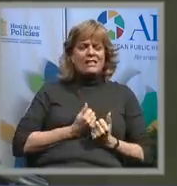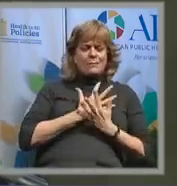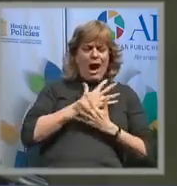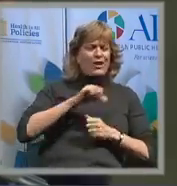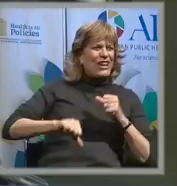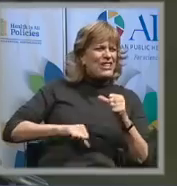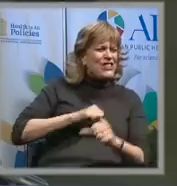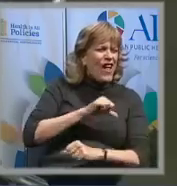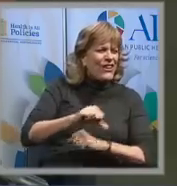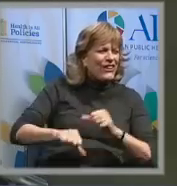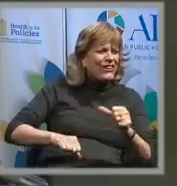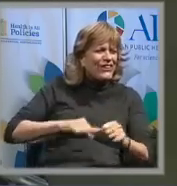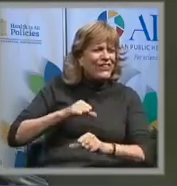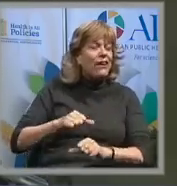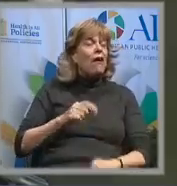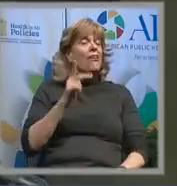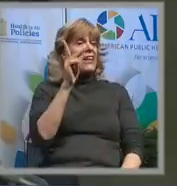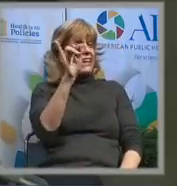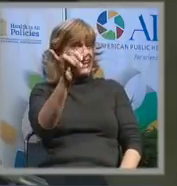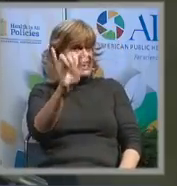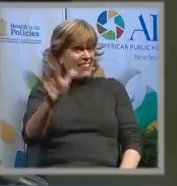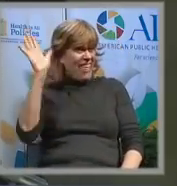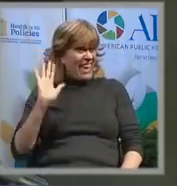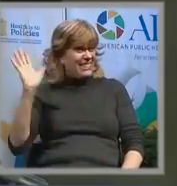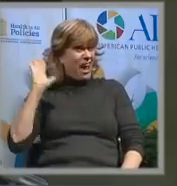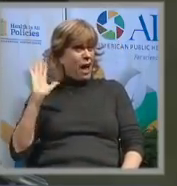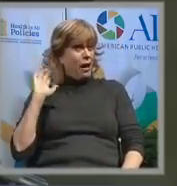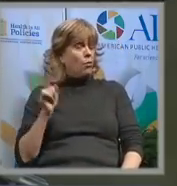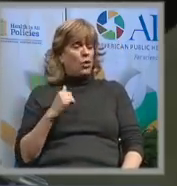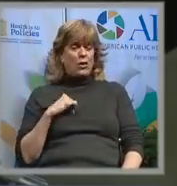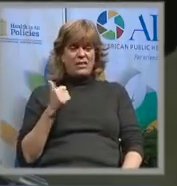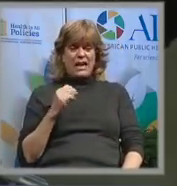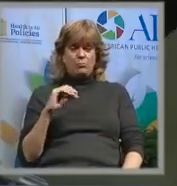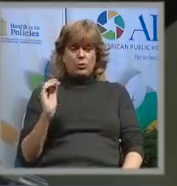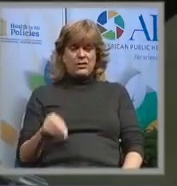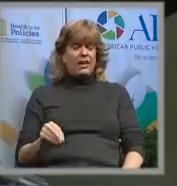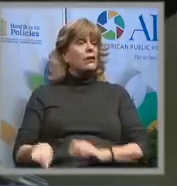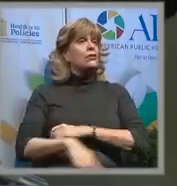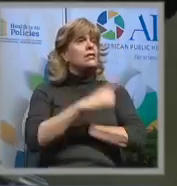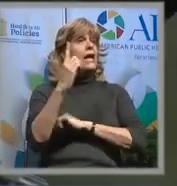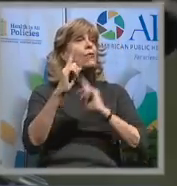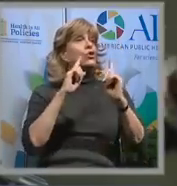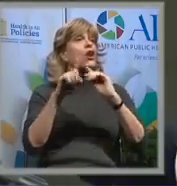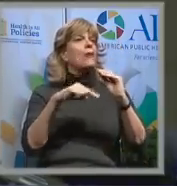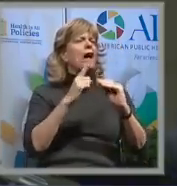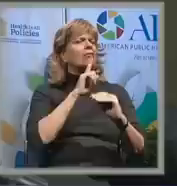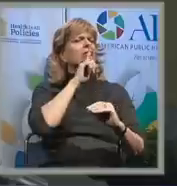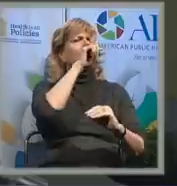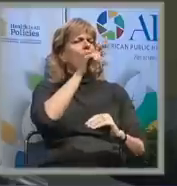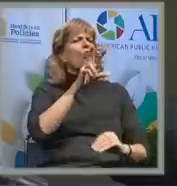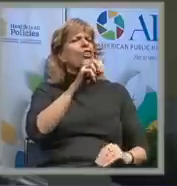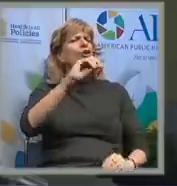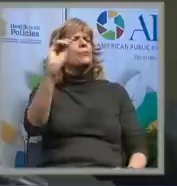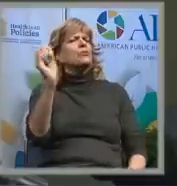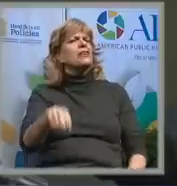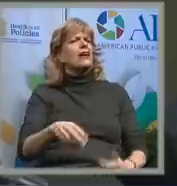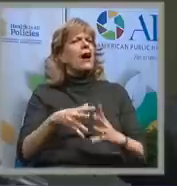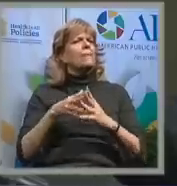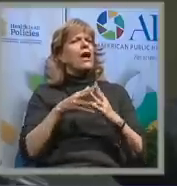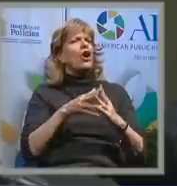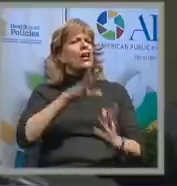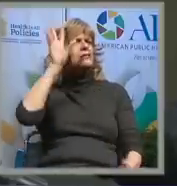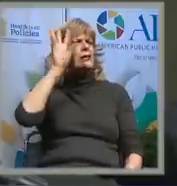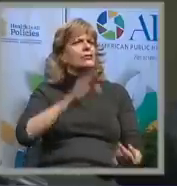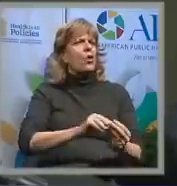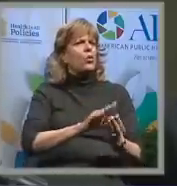other. But the key is this, that at that time, we only had 10%. Today, we're talking about literally 30% of Americans in